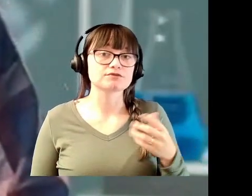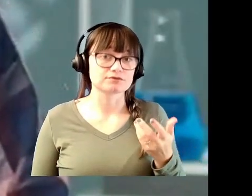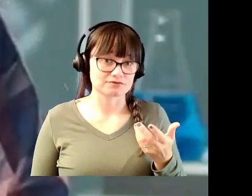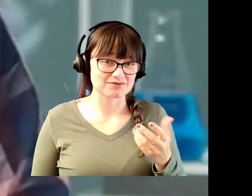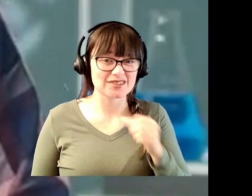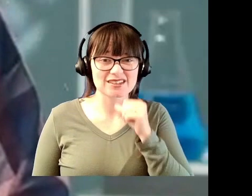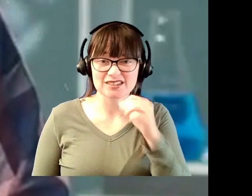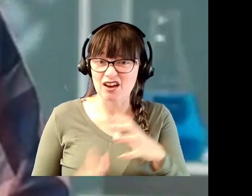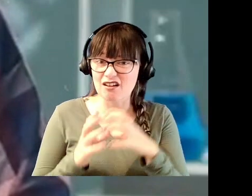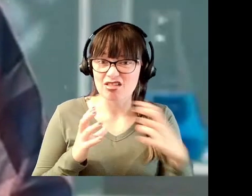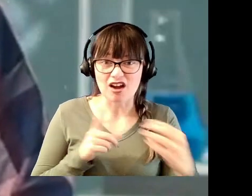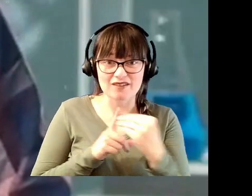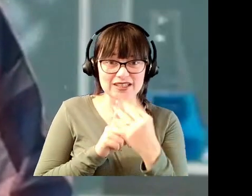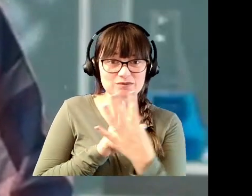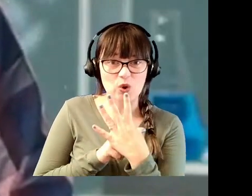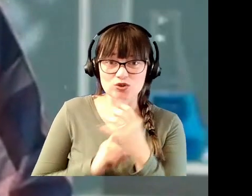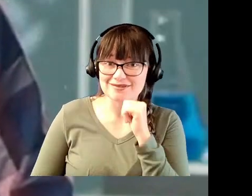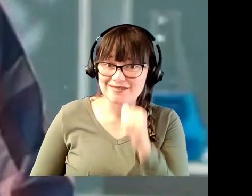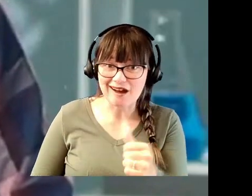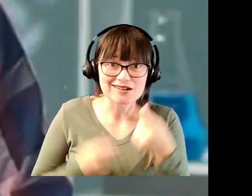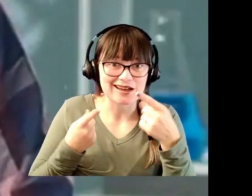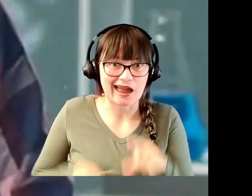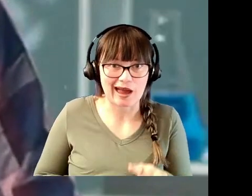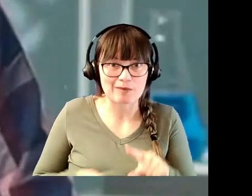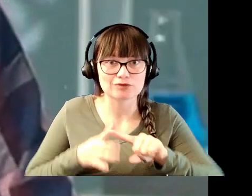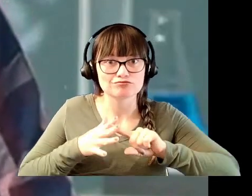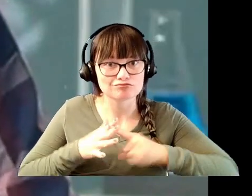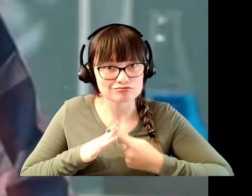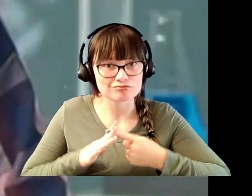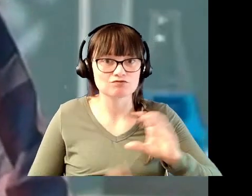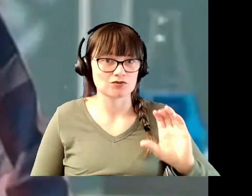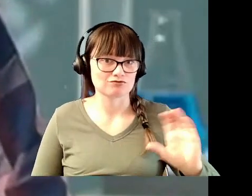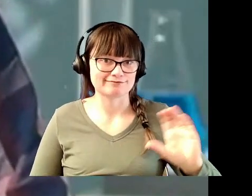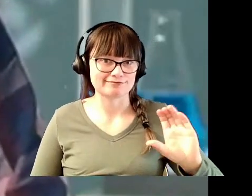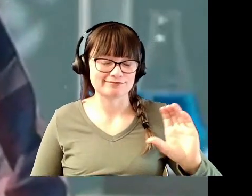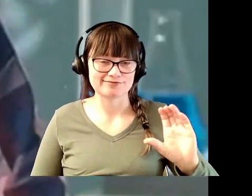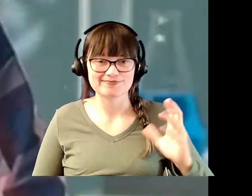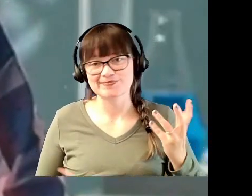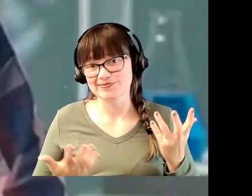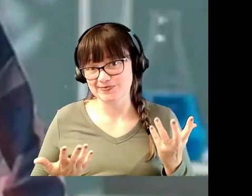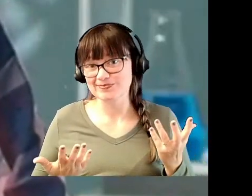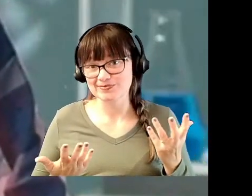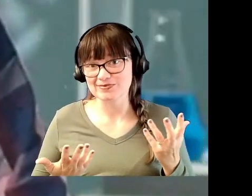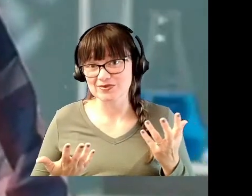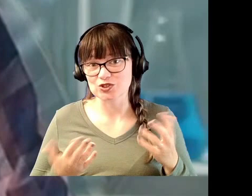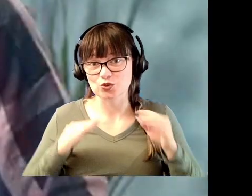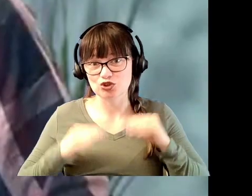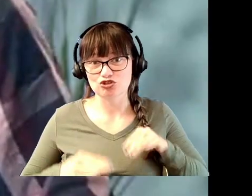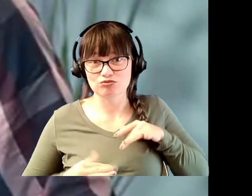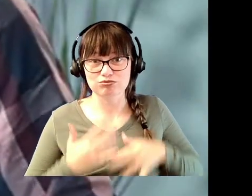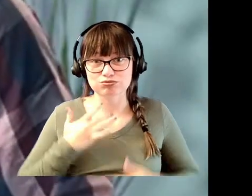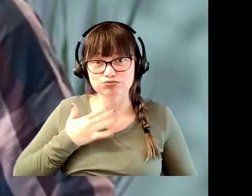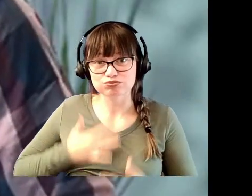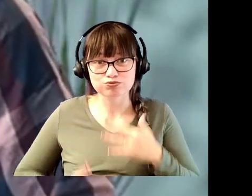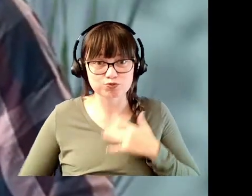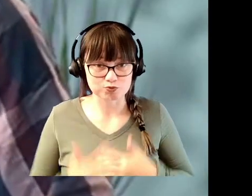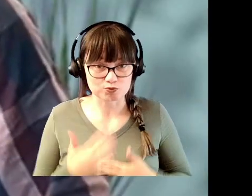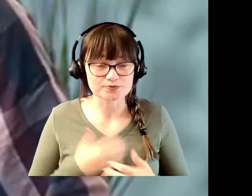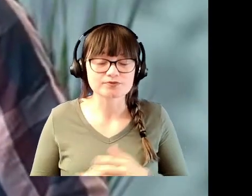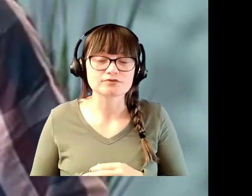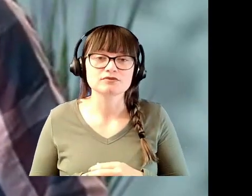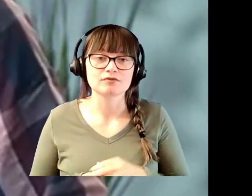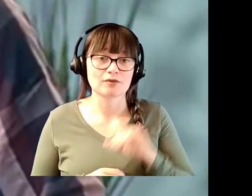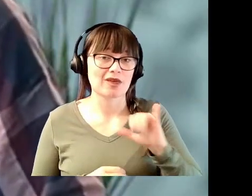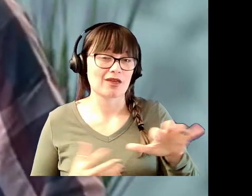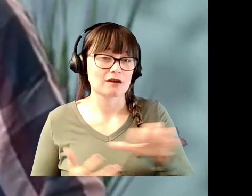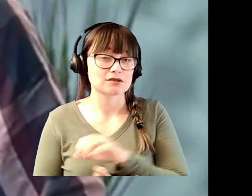take a lot of exposure to that to cause that DNA to start jumping around and start mutating. So These damages